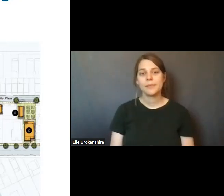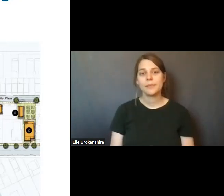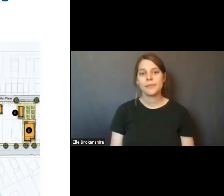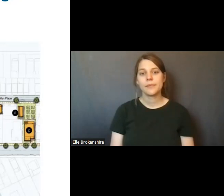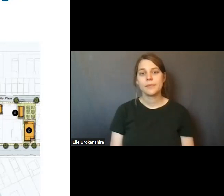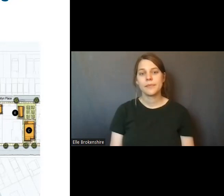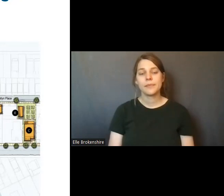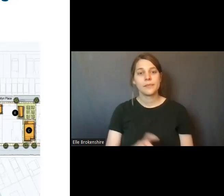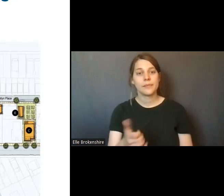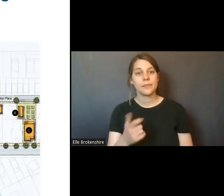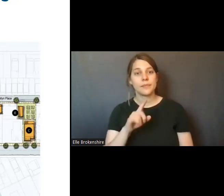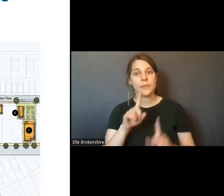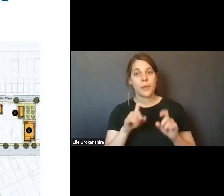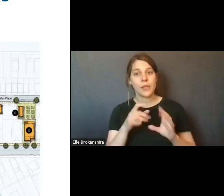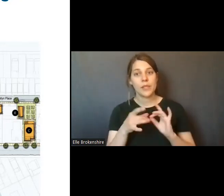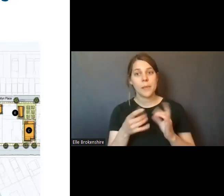Any other questions or comments?